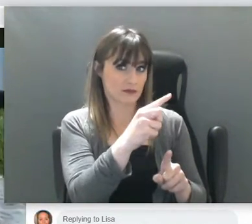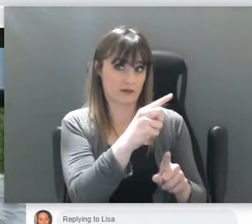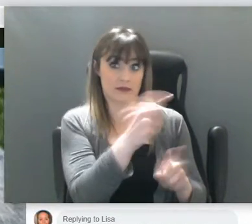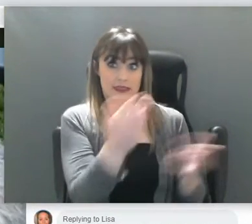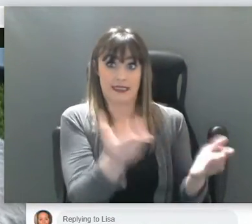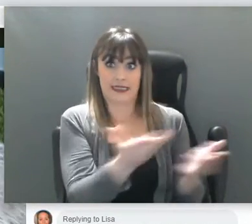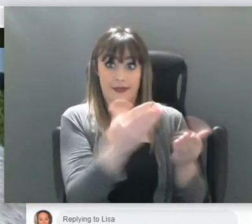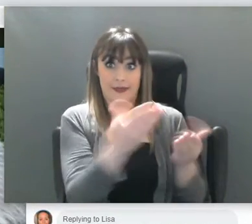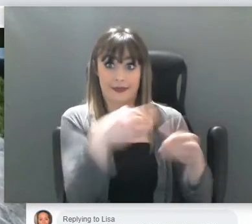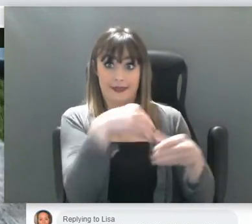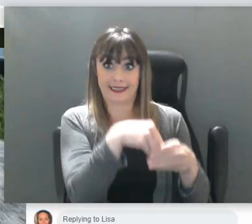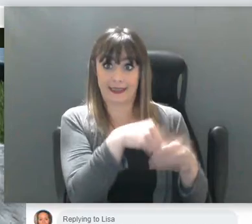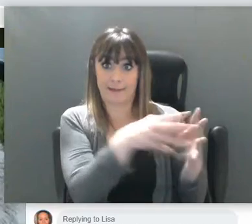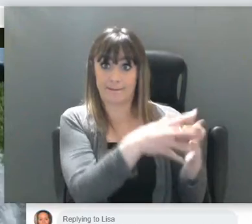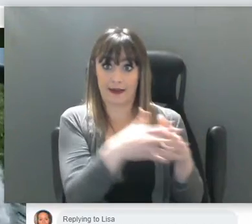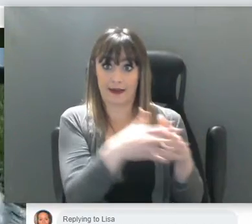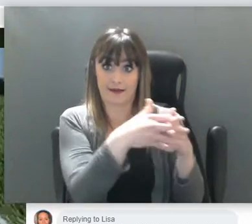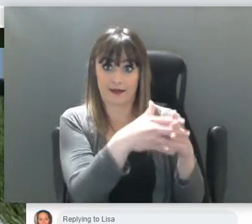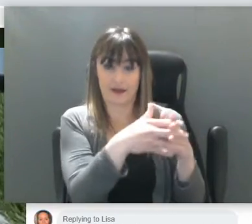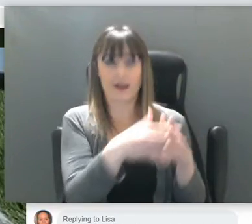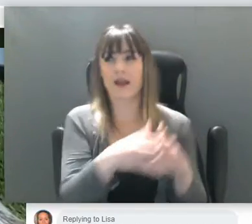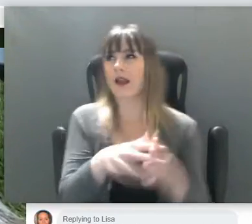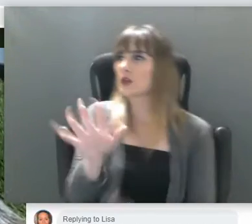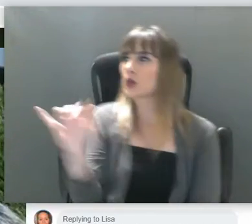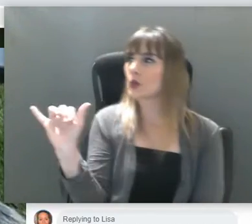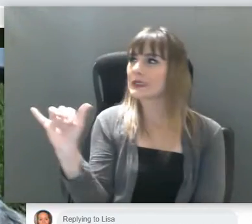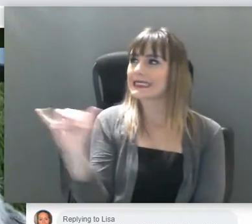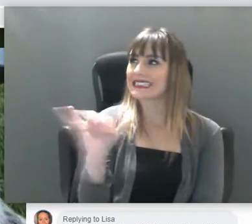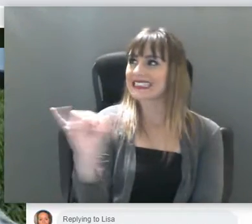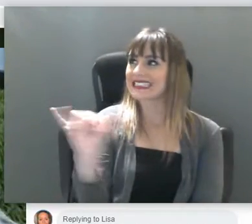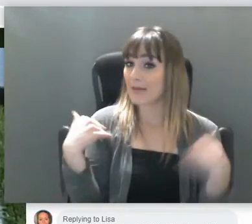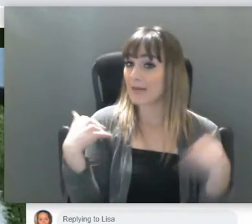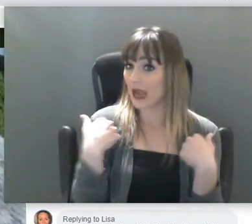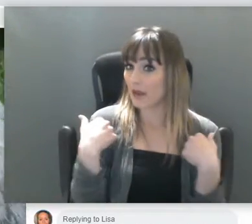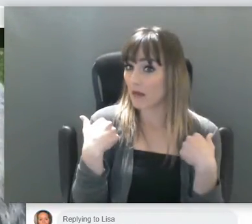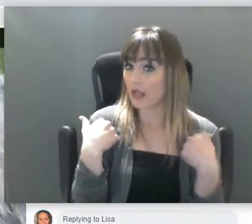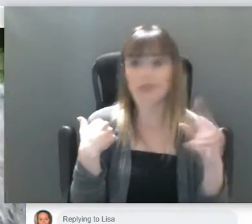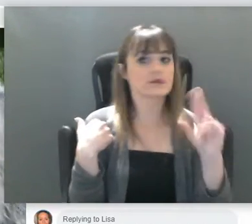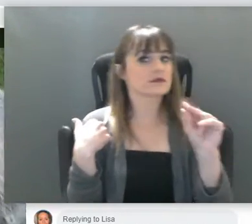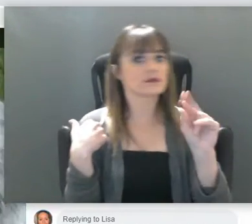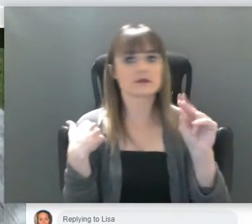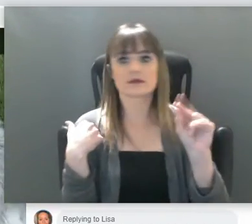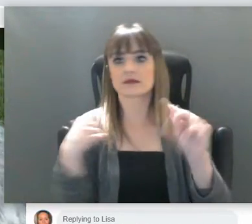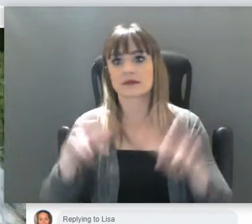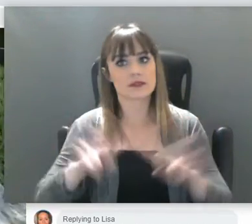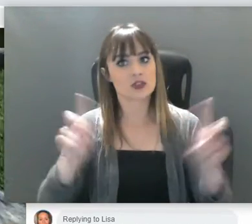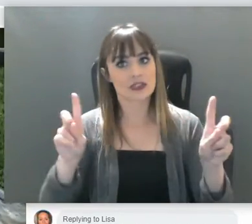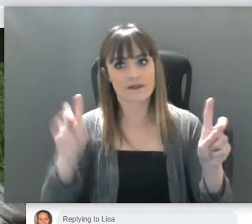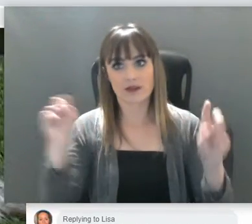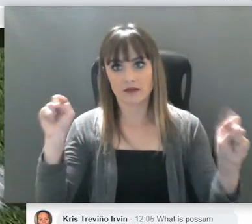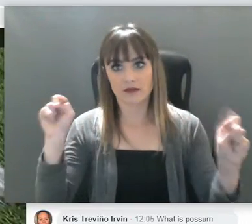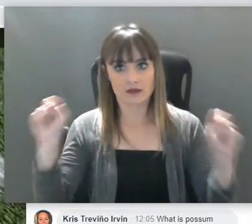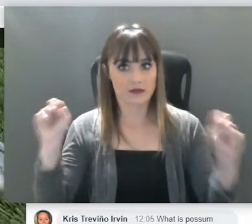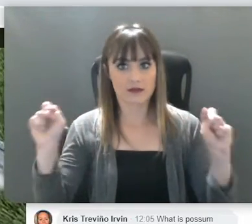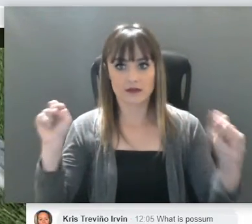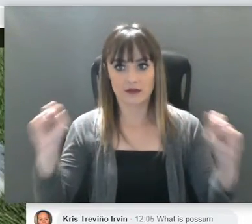So same animal, different location. Not same animal. They're totally different animals.